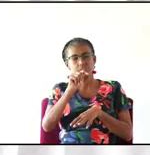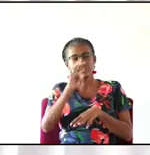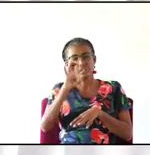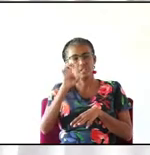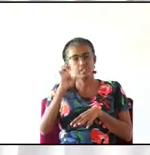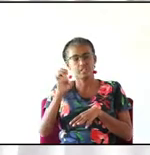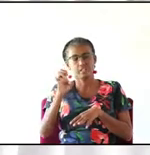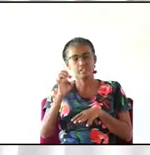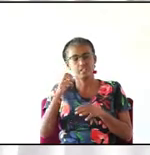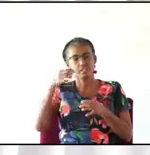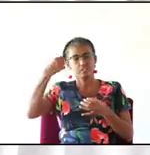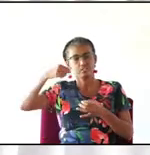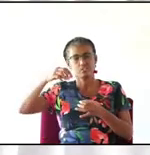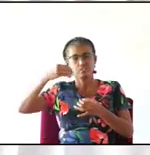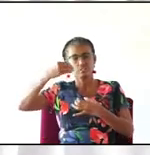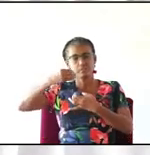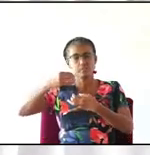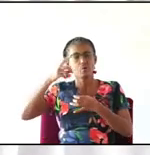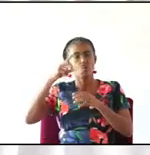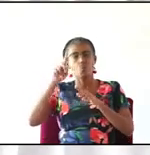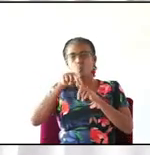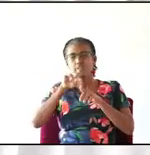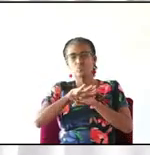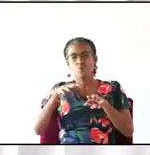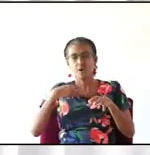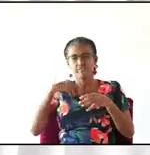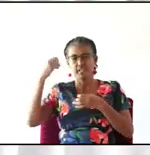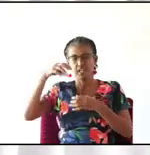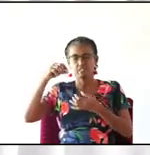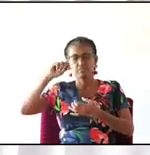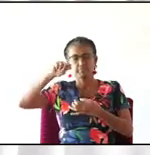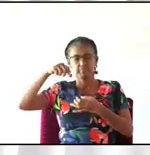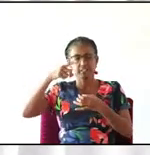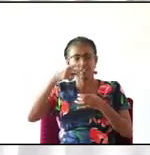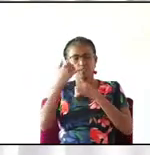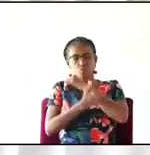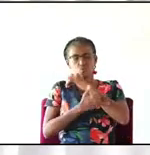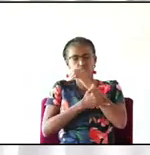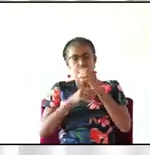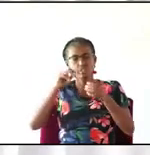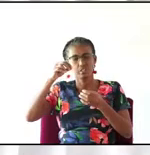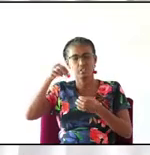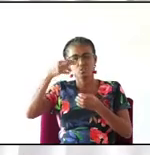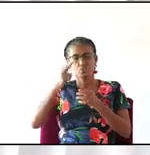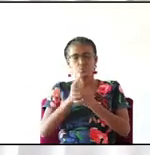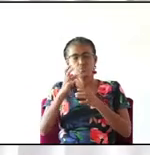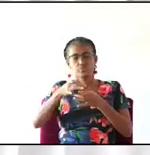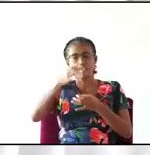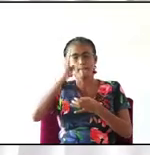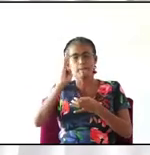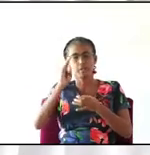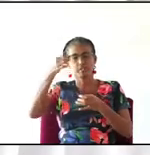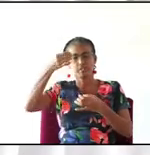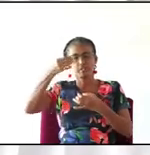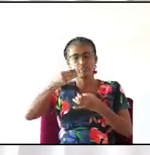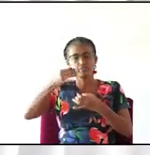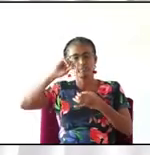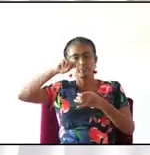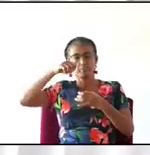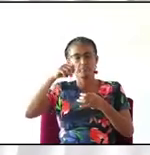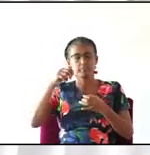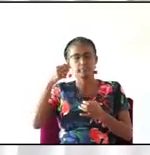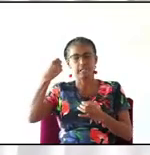in a drinks bottle, and you stuff it with newspaper at the top, and you shake it up, and when you light it, you